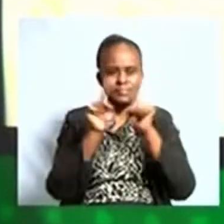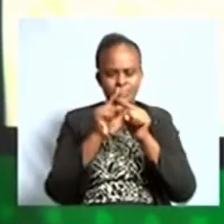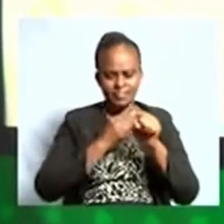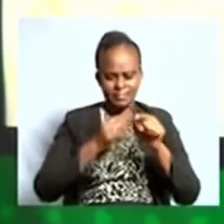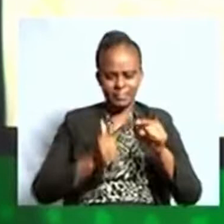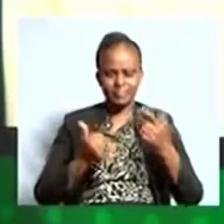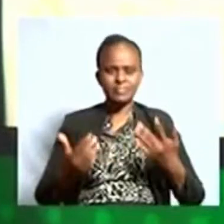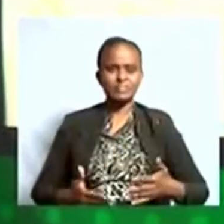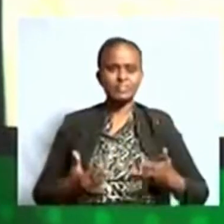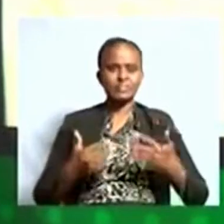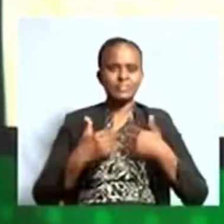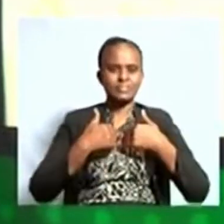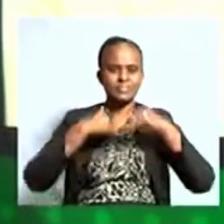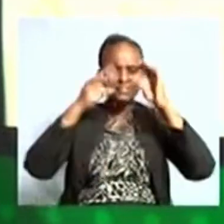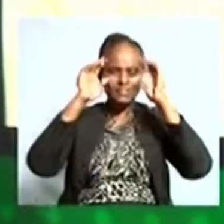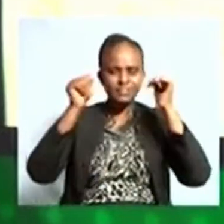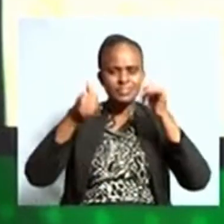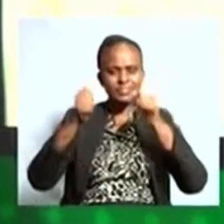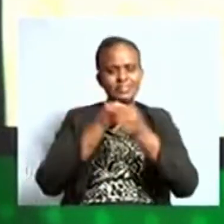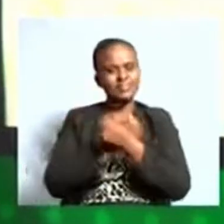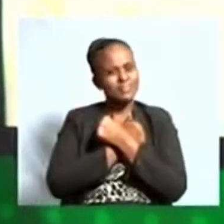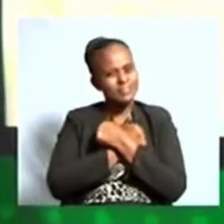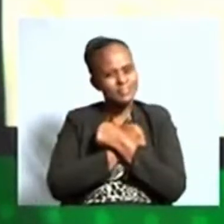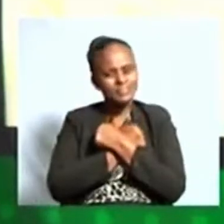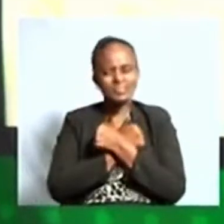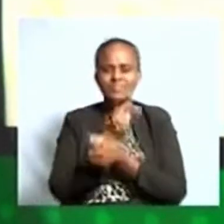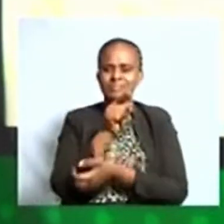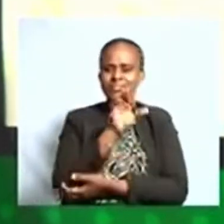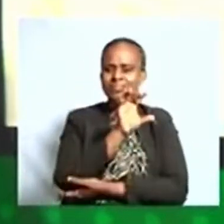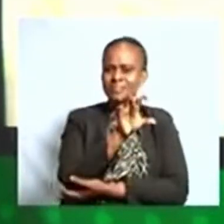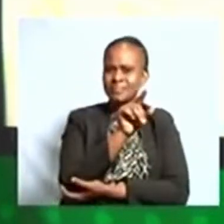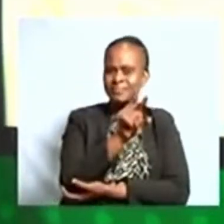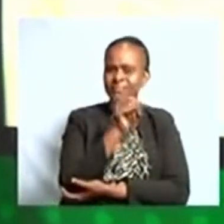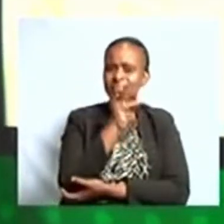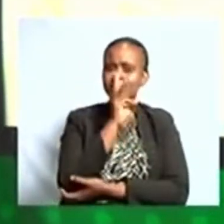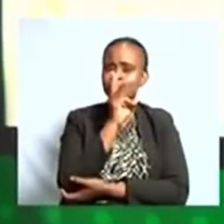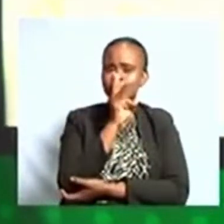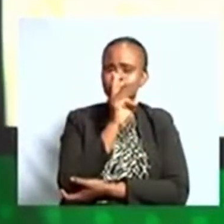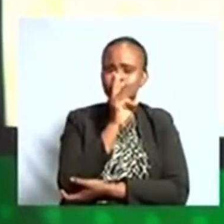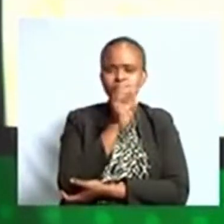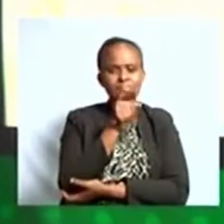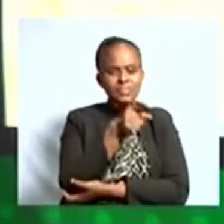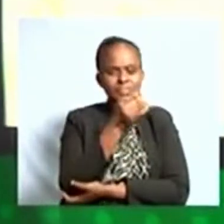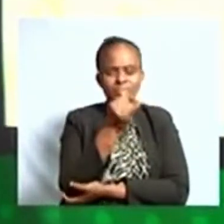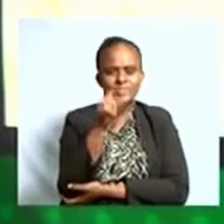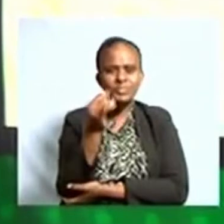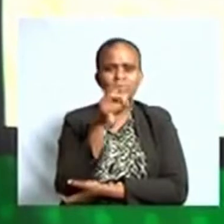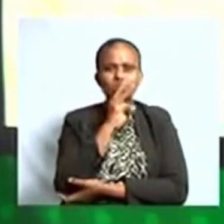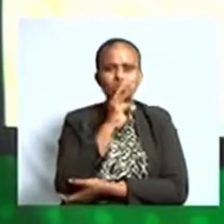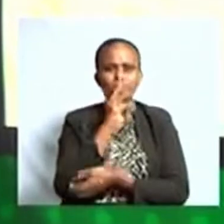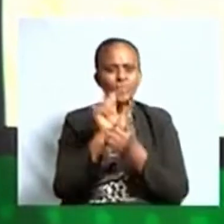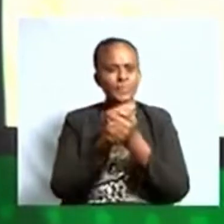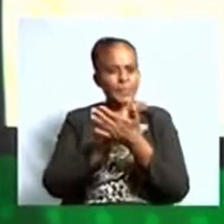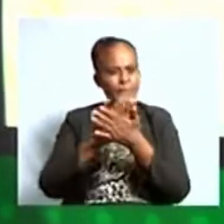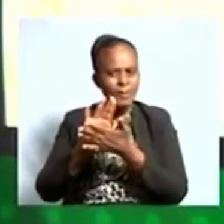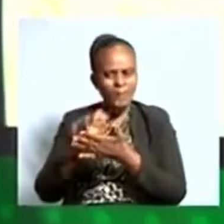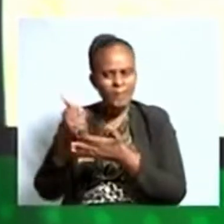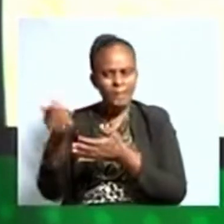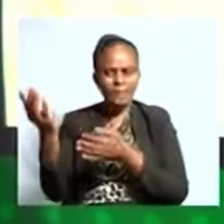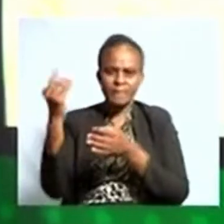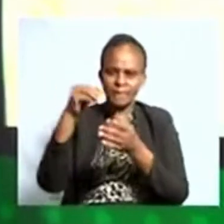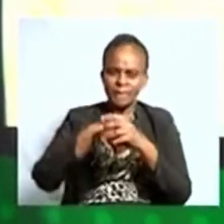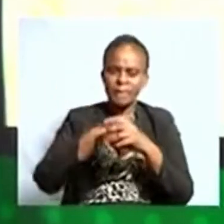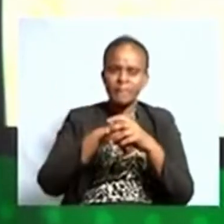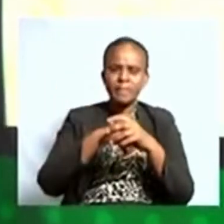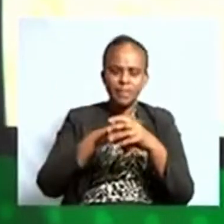grateful that the President is very passionate about this sector, is very passionate about issues of water and sanitation. So he came through and